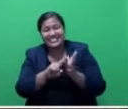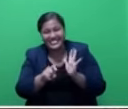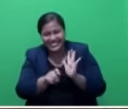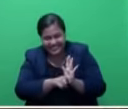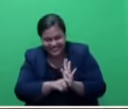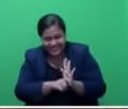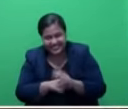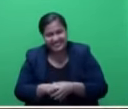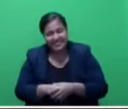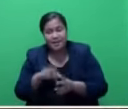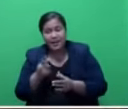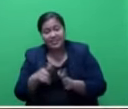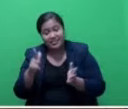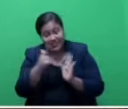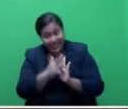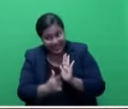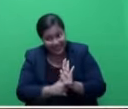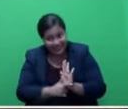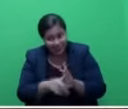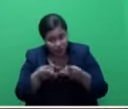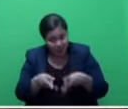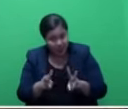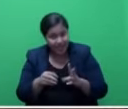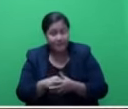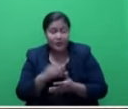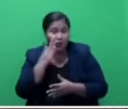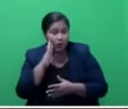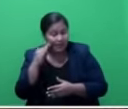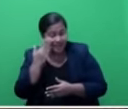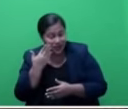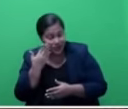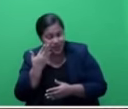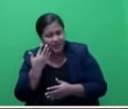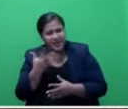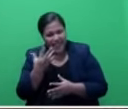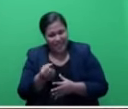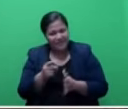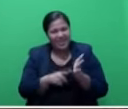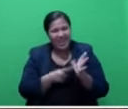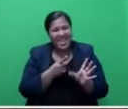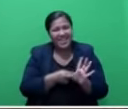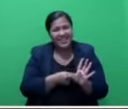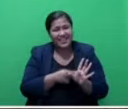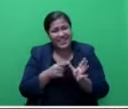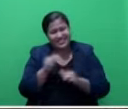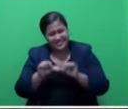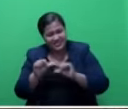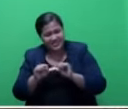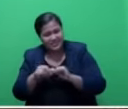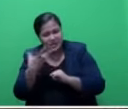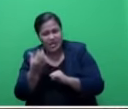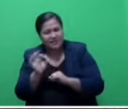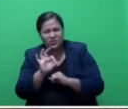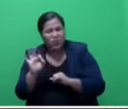The legal theory being that when Europeans as lay assessors decided on cases concerning